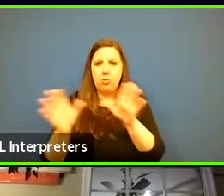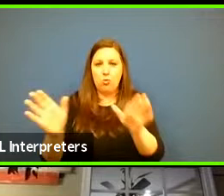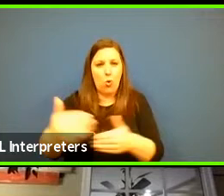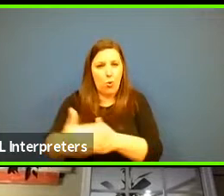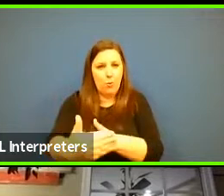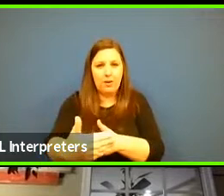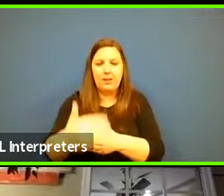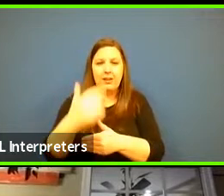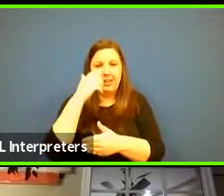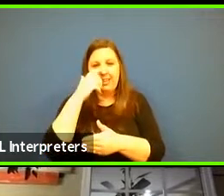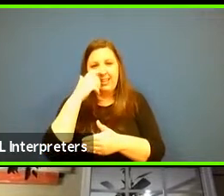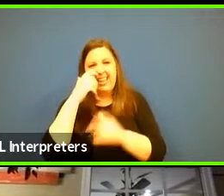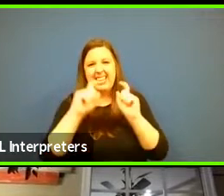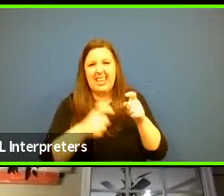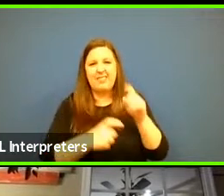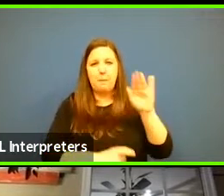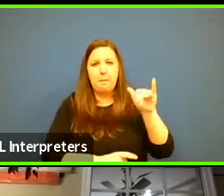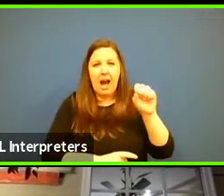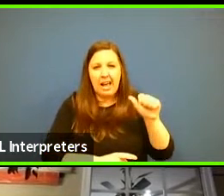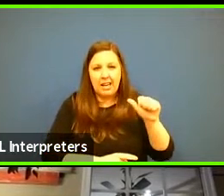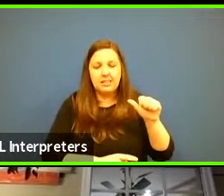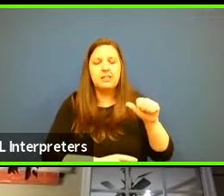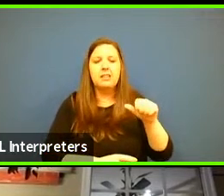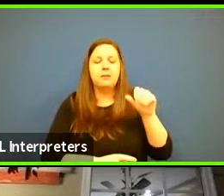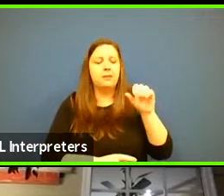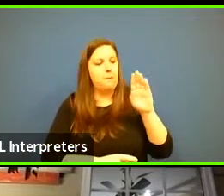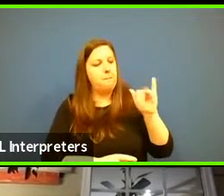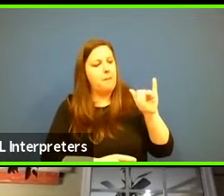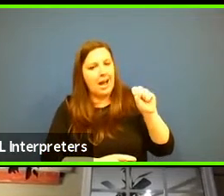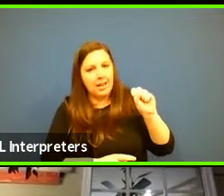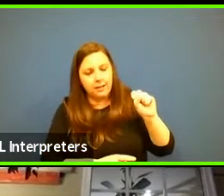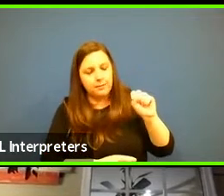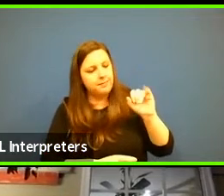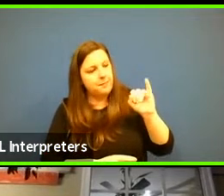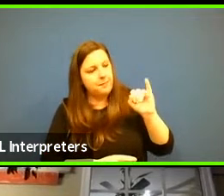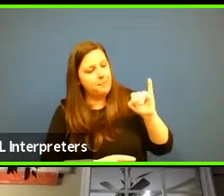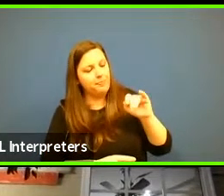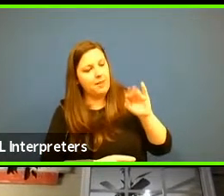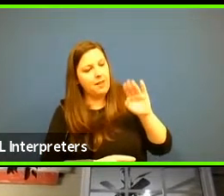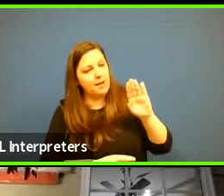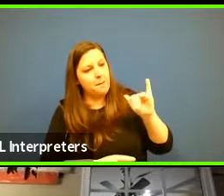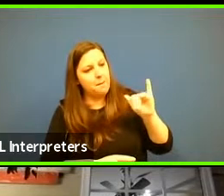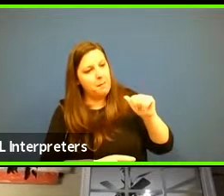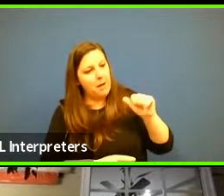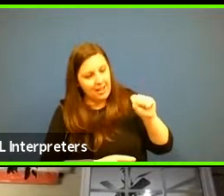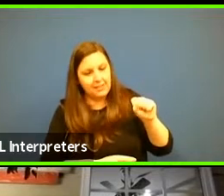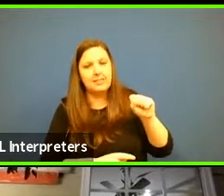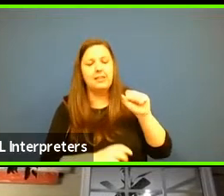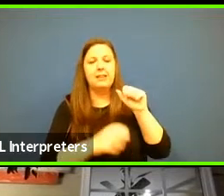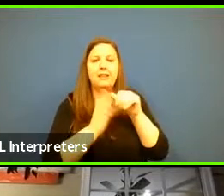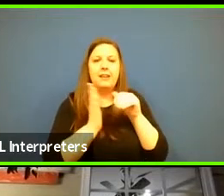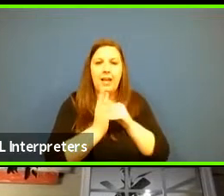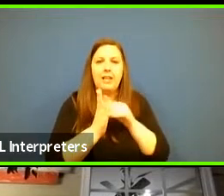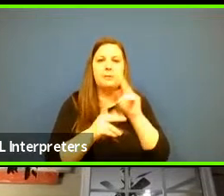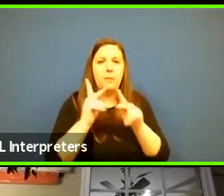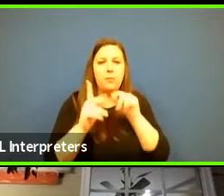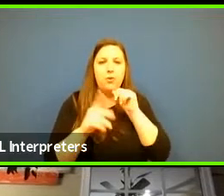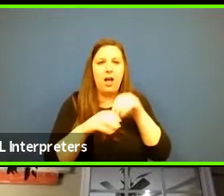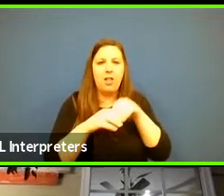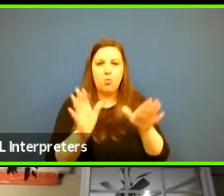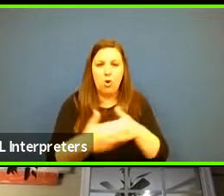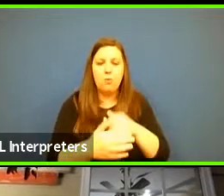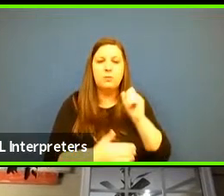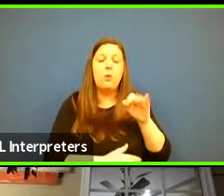It gives bias to those who are not in the room. I mean, bias against those who are not in the room. So if it's Mr. Stevens and